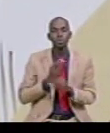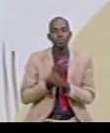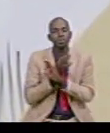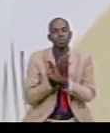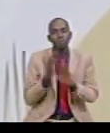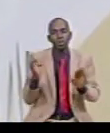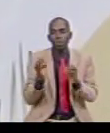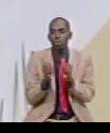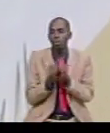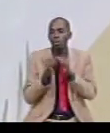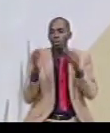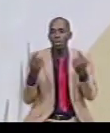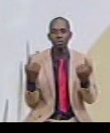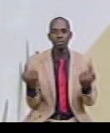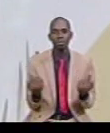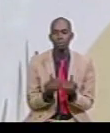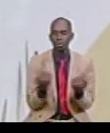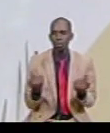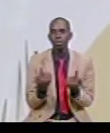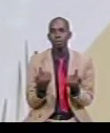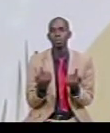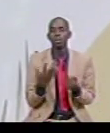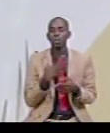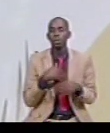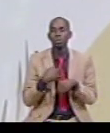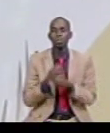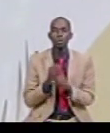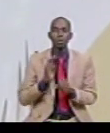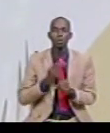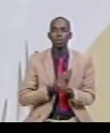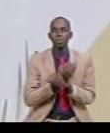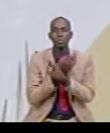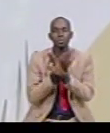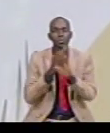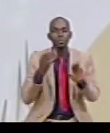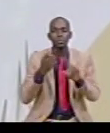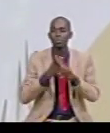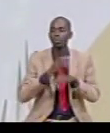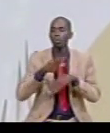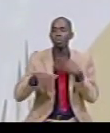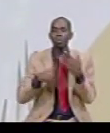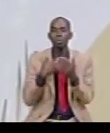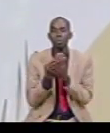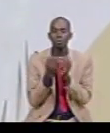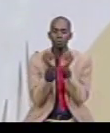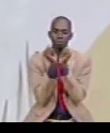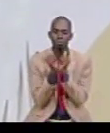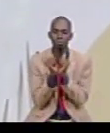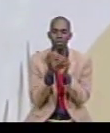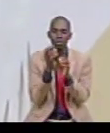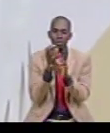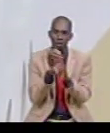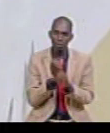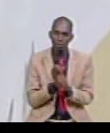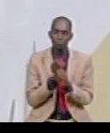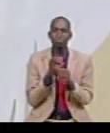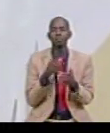us sinless, and make us free from all bondages. Receive. Receive now.